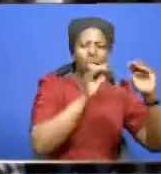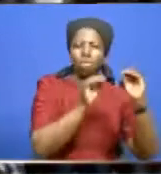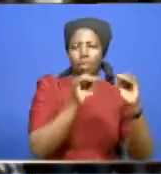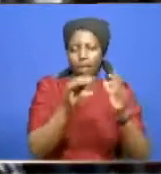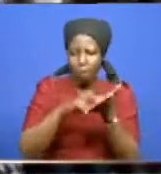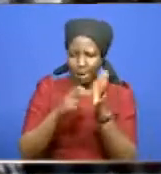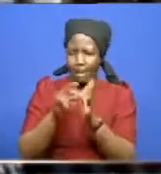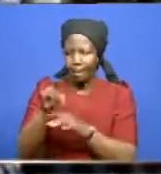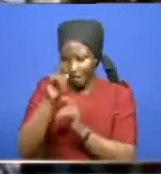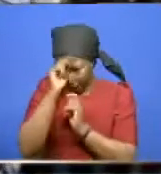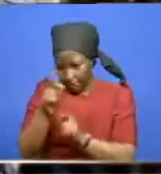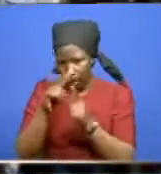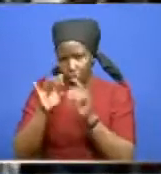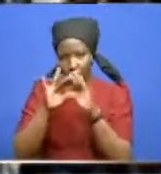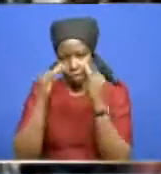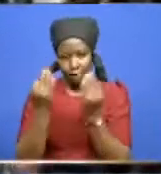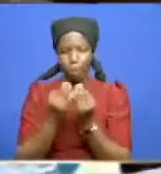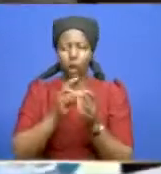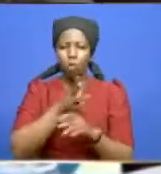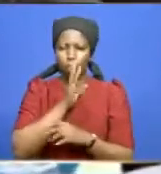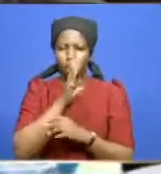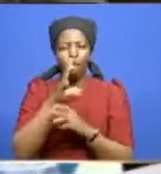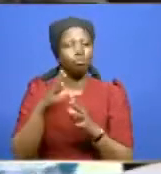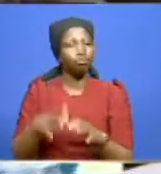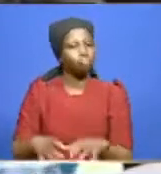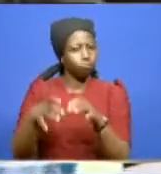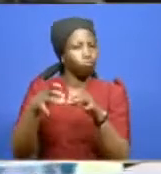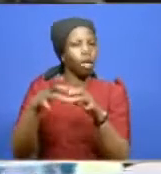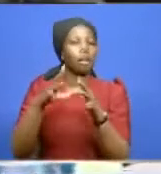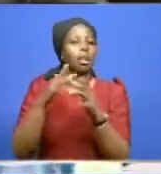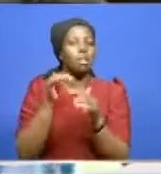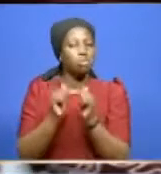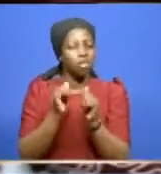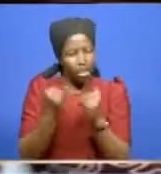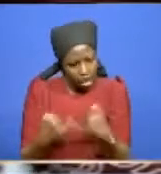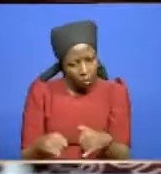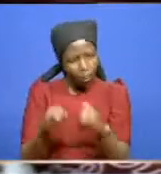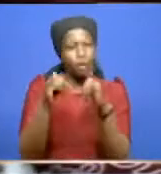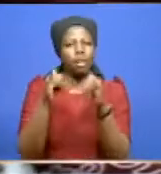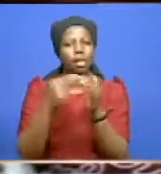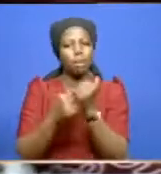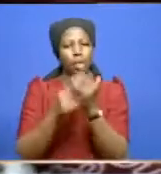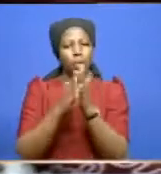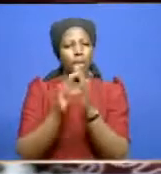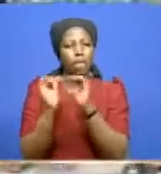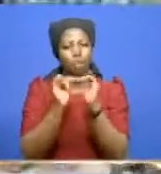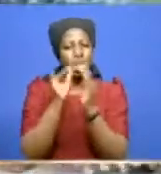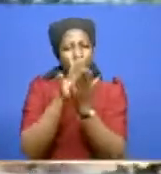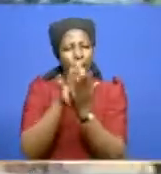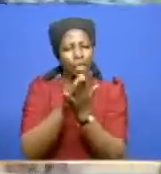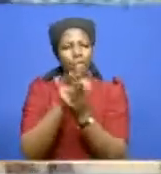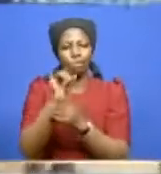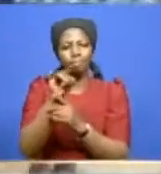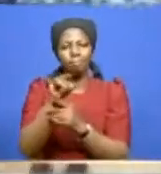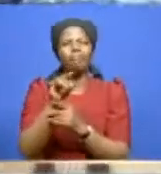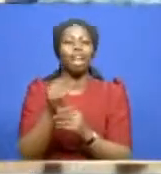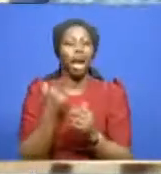water tank project, which is being implemented in partnership with Equity Bank, is being scaled up in different counties.